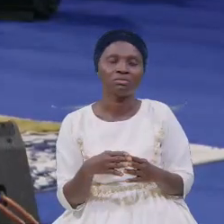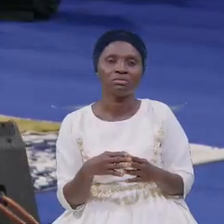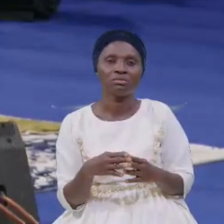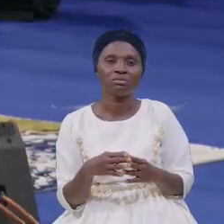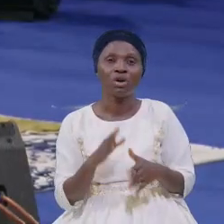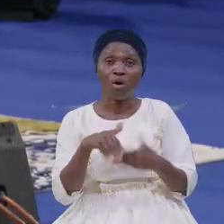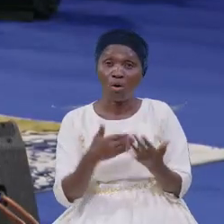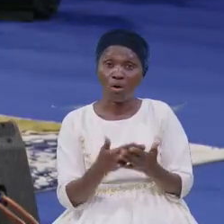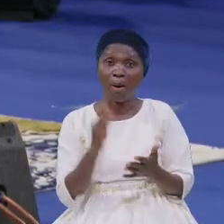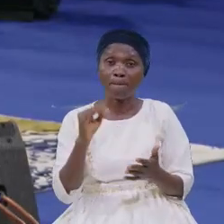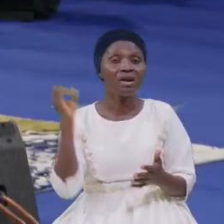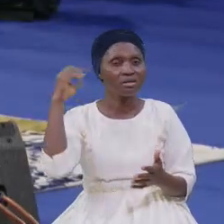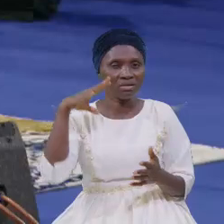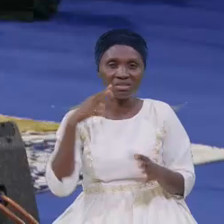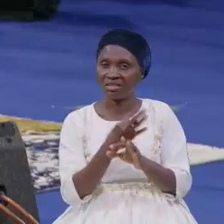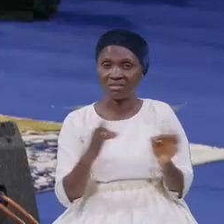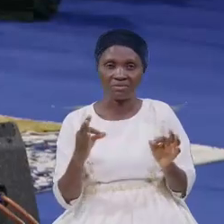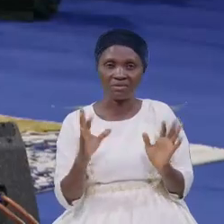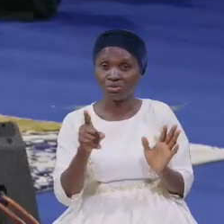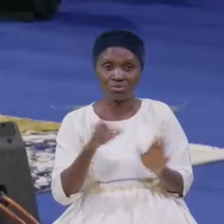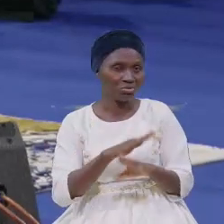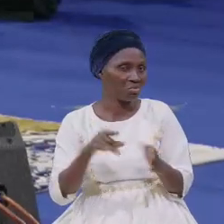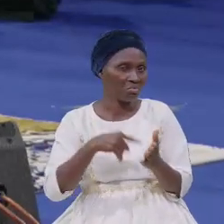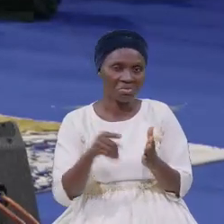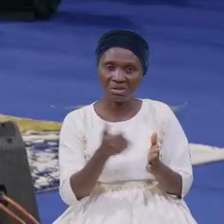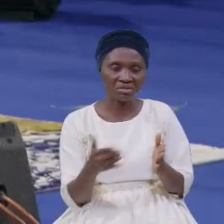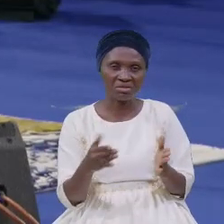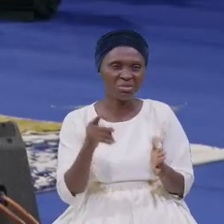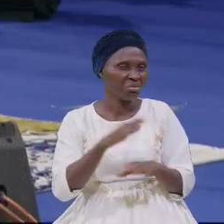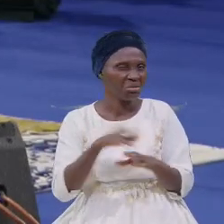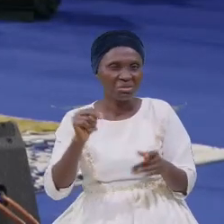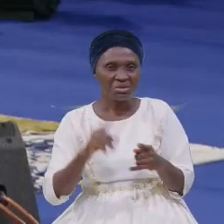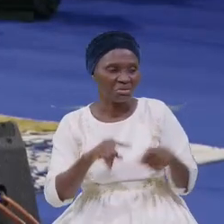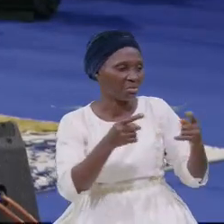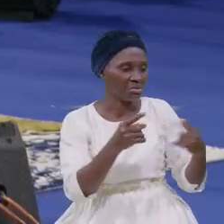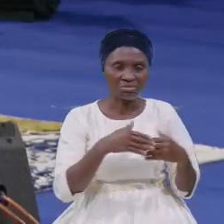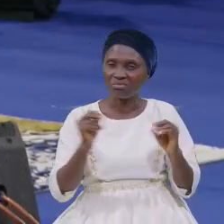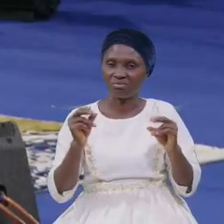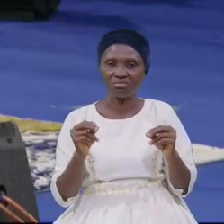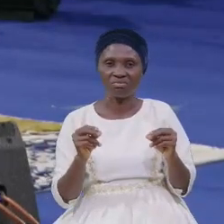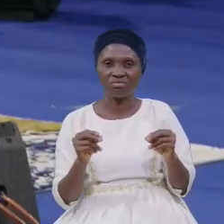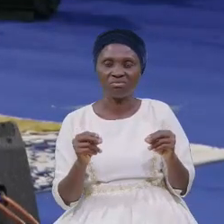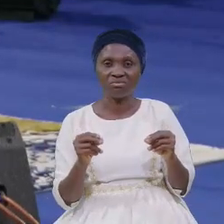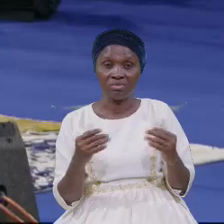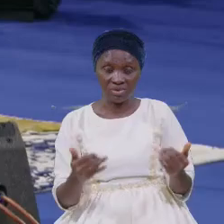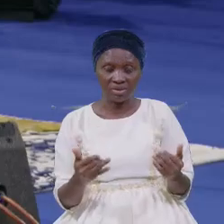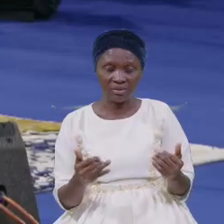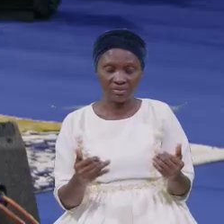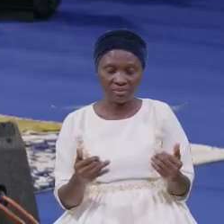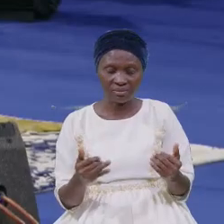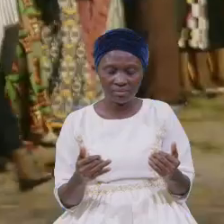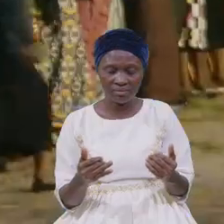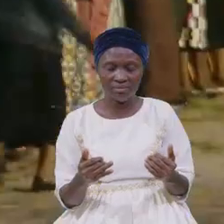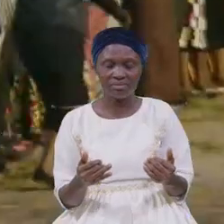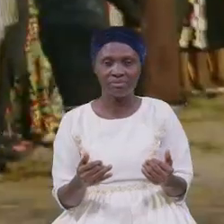free. You don't pay anything, free. You don't have to go and come. Available right now. And it is yours.